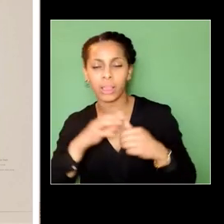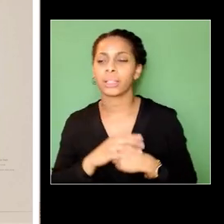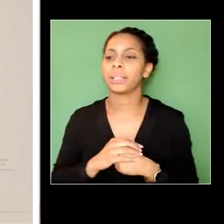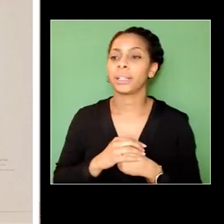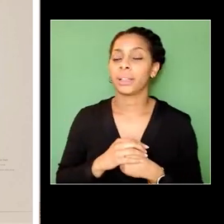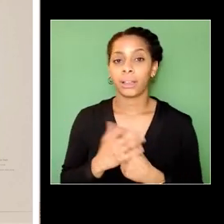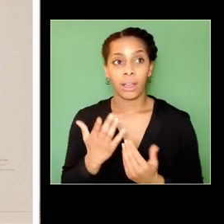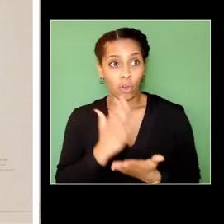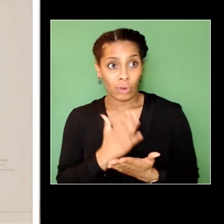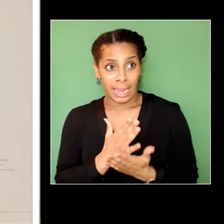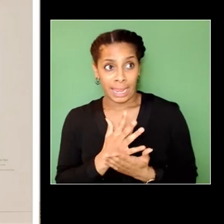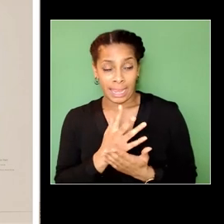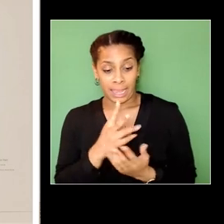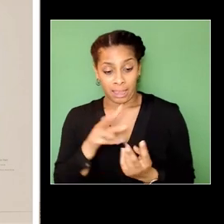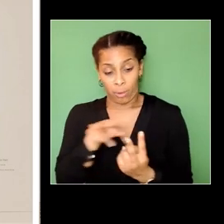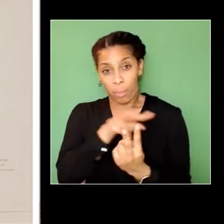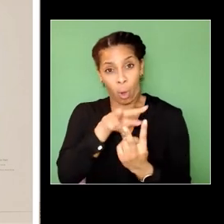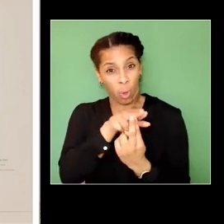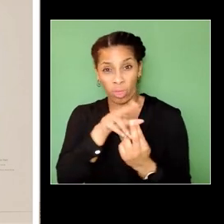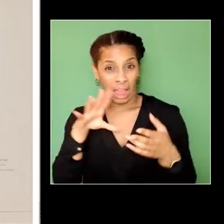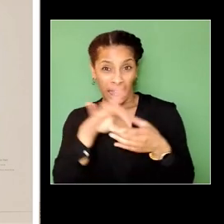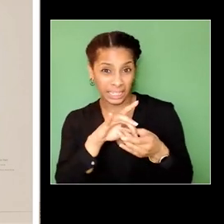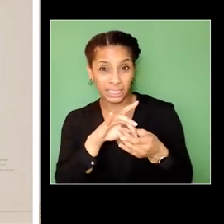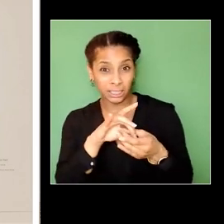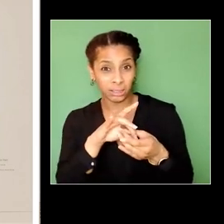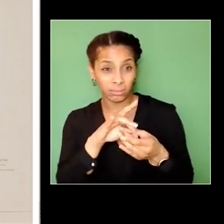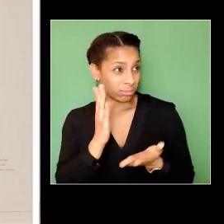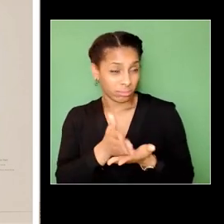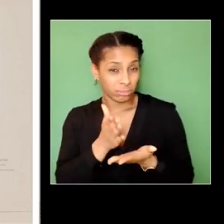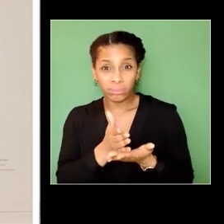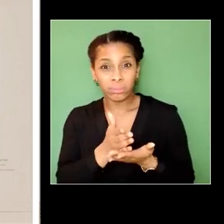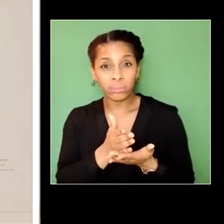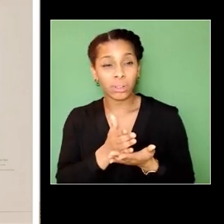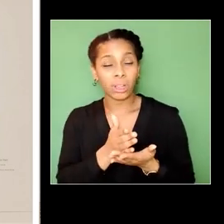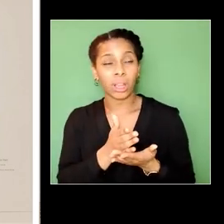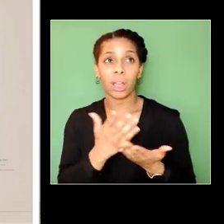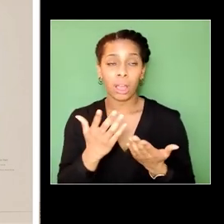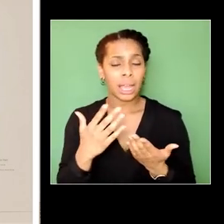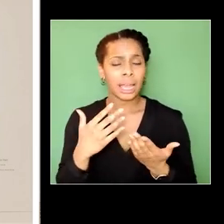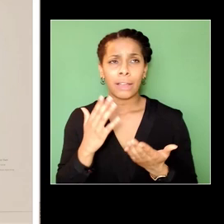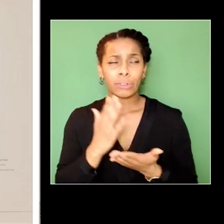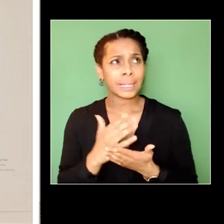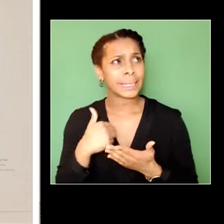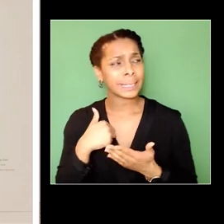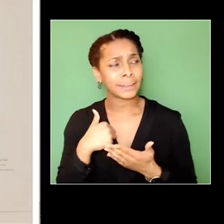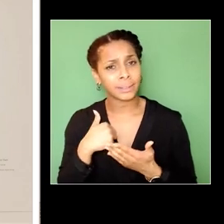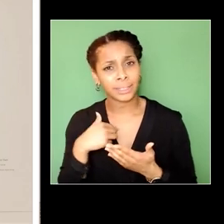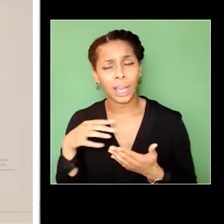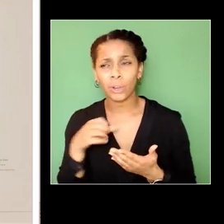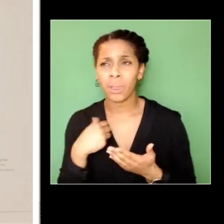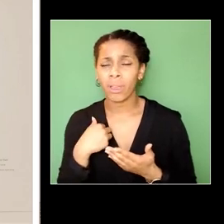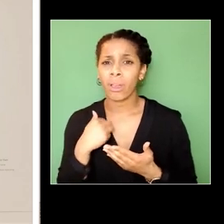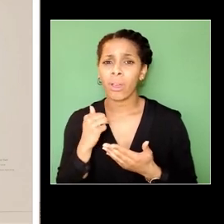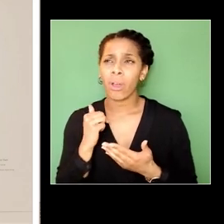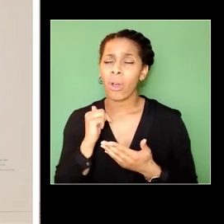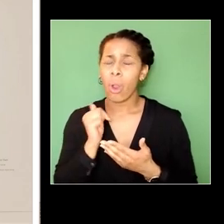for me in the sense that everything is relative. It took me a long time to circle back to the very